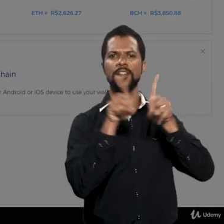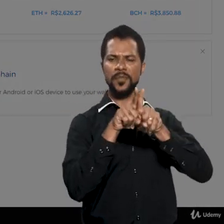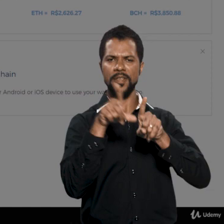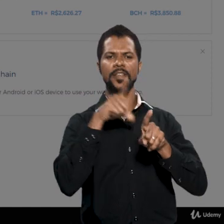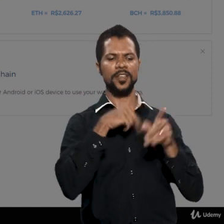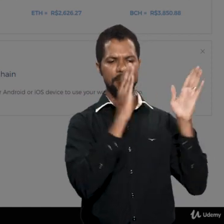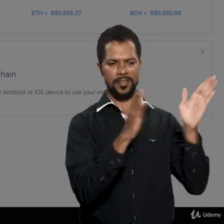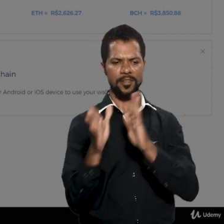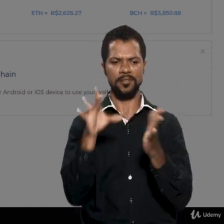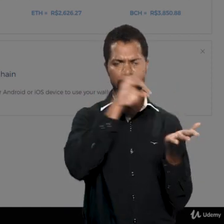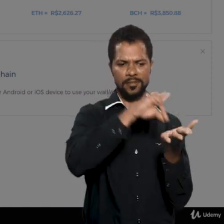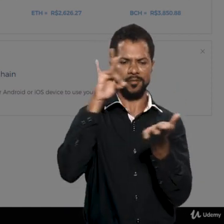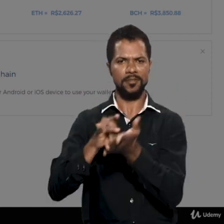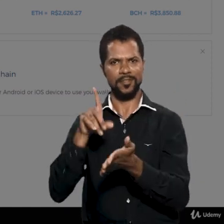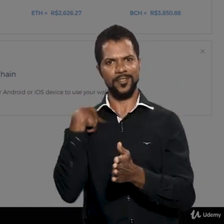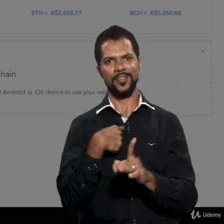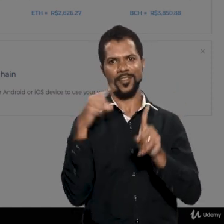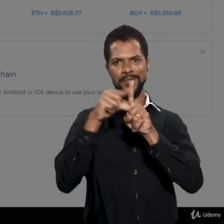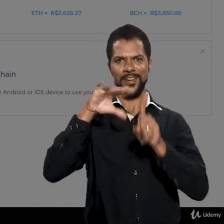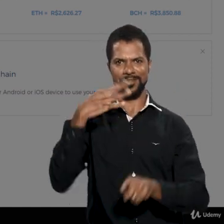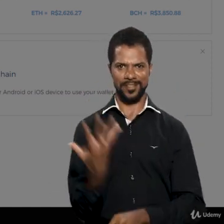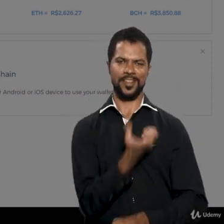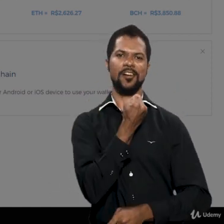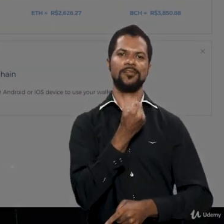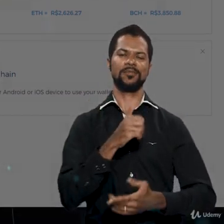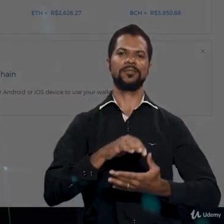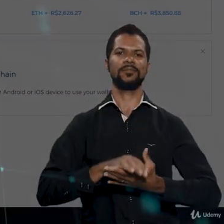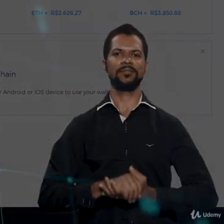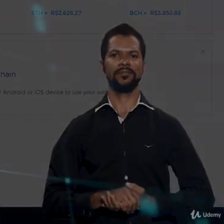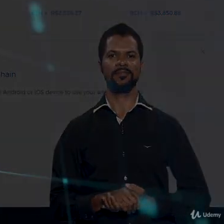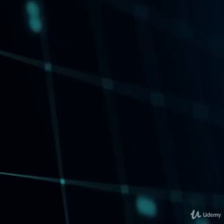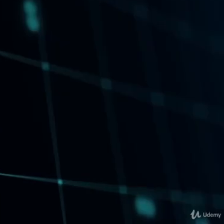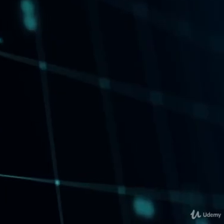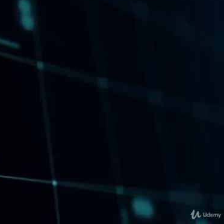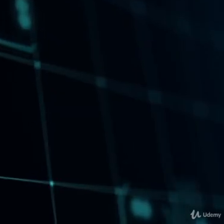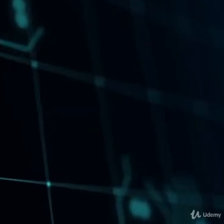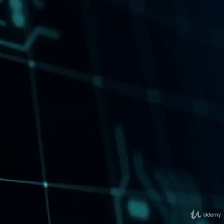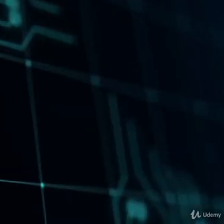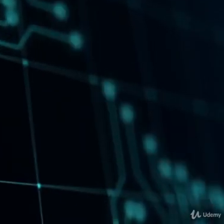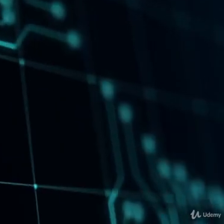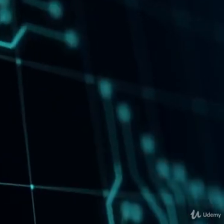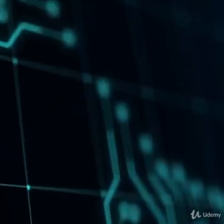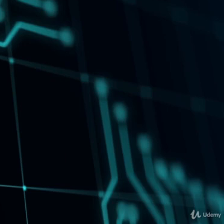Everything has been stored and protected. That's it for this class. Thank you. Let's go for the next one.